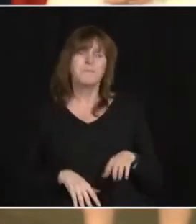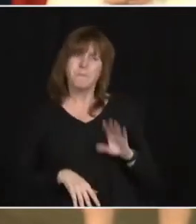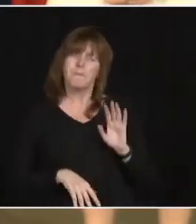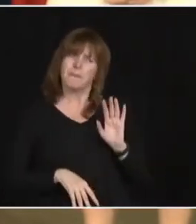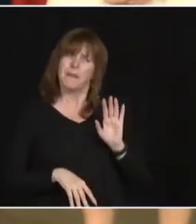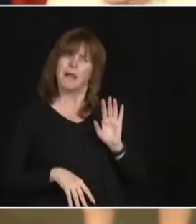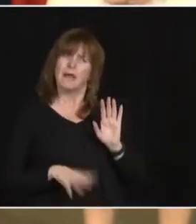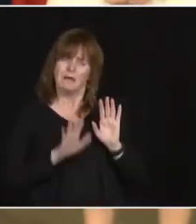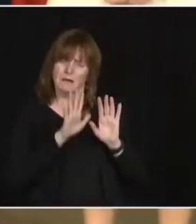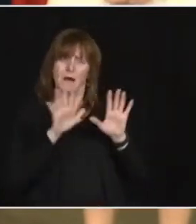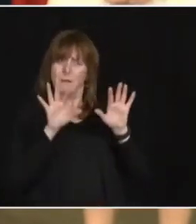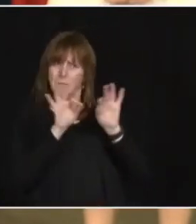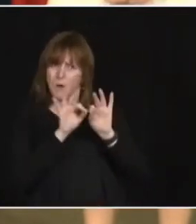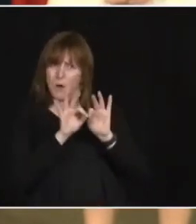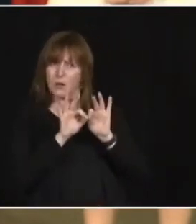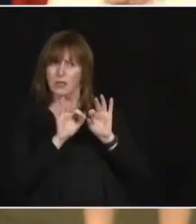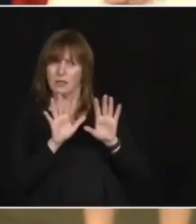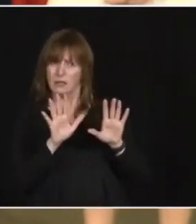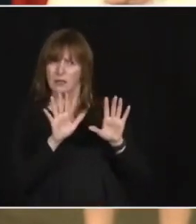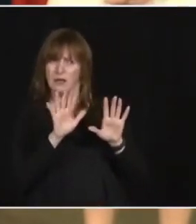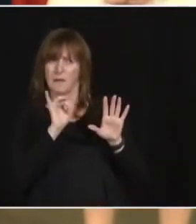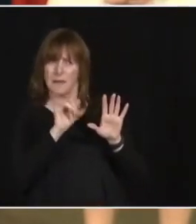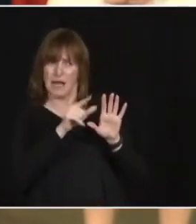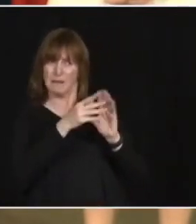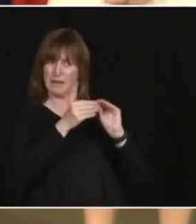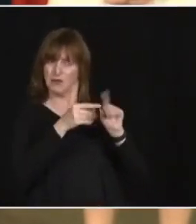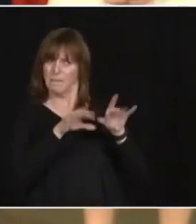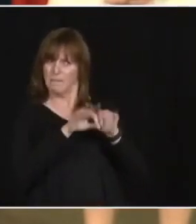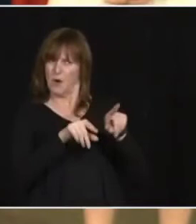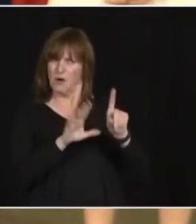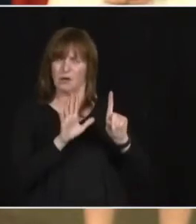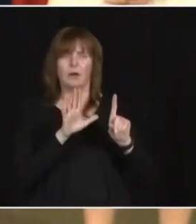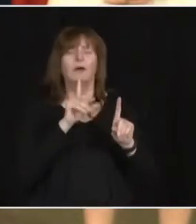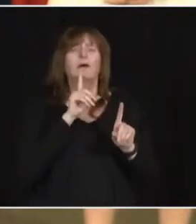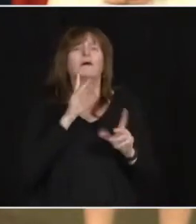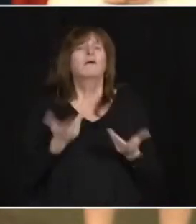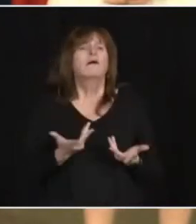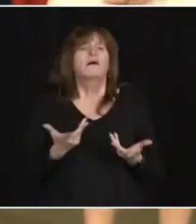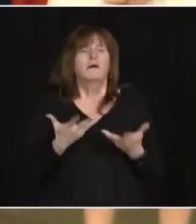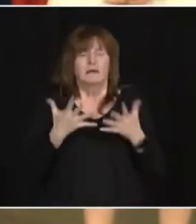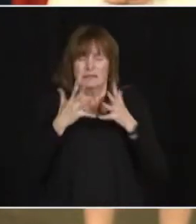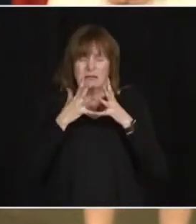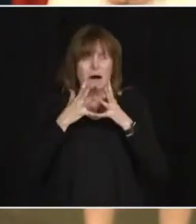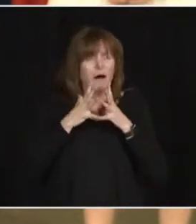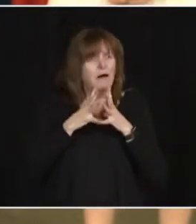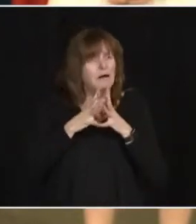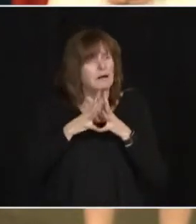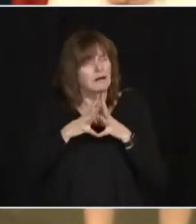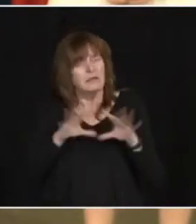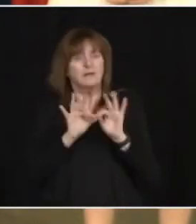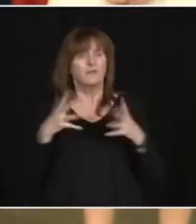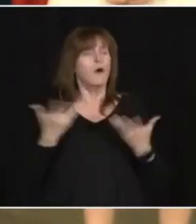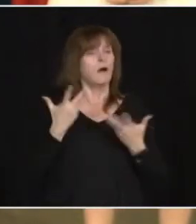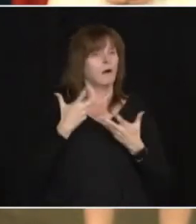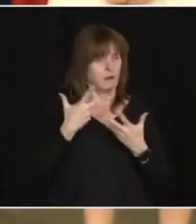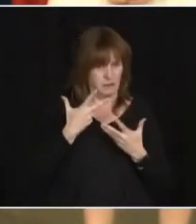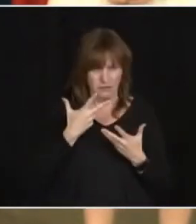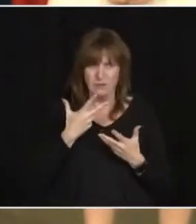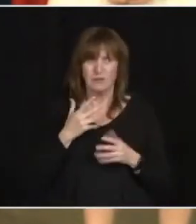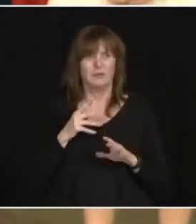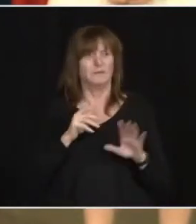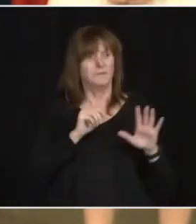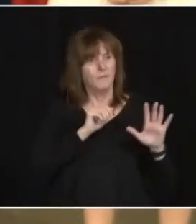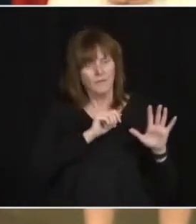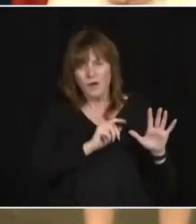message, since you've mentioned this, it's absolutely critical that all long-term care